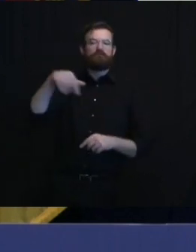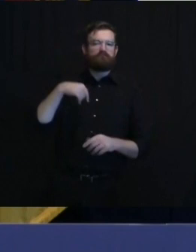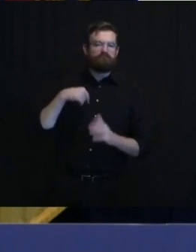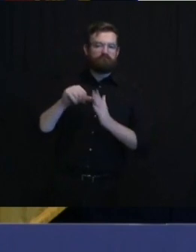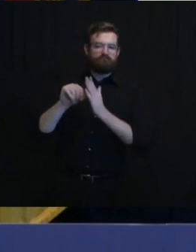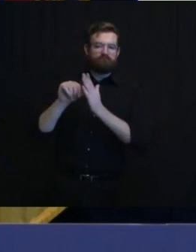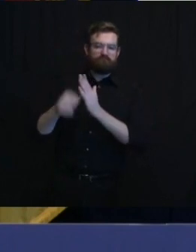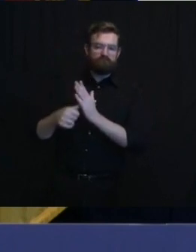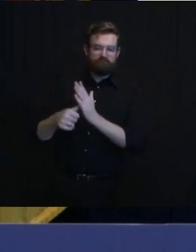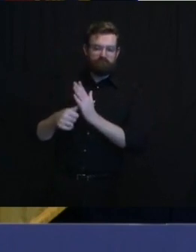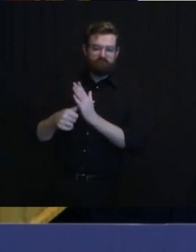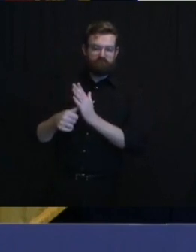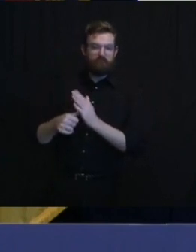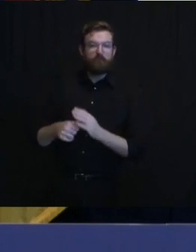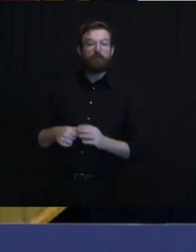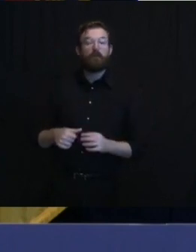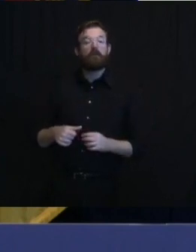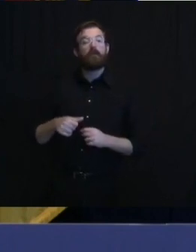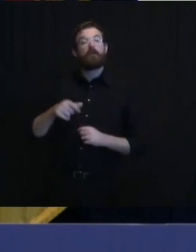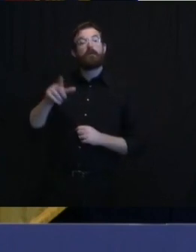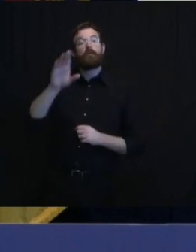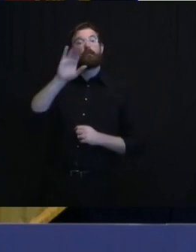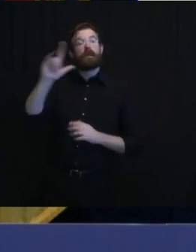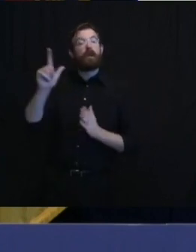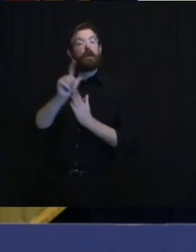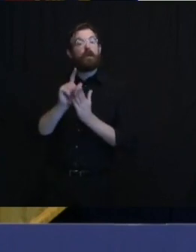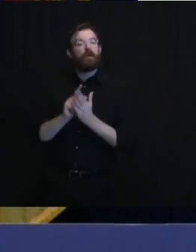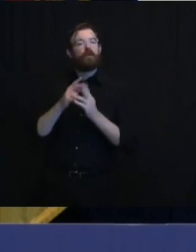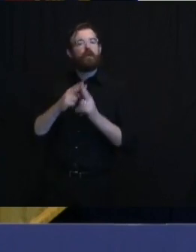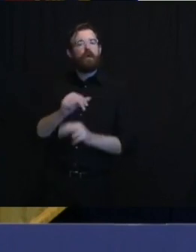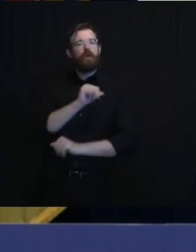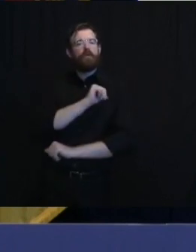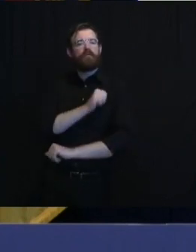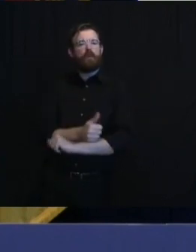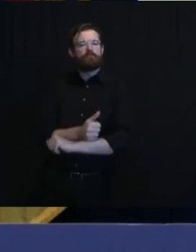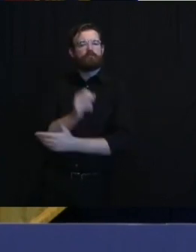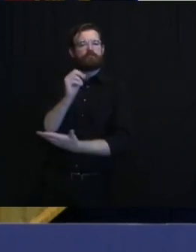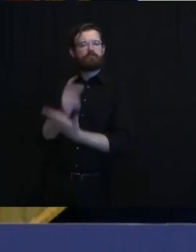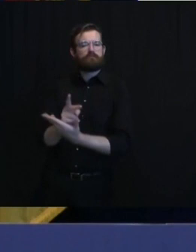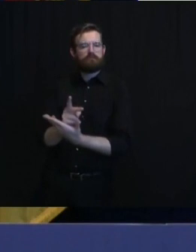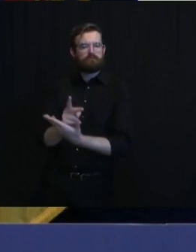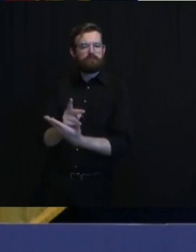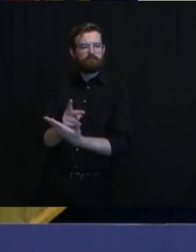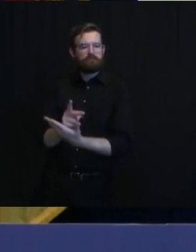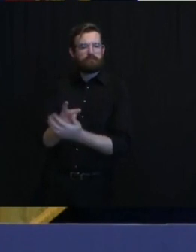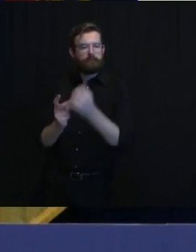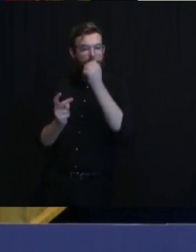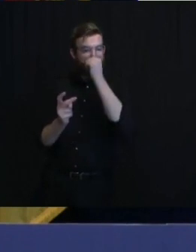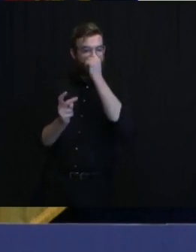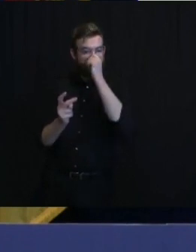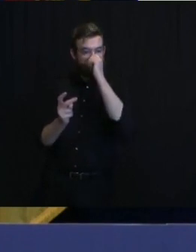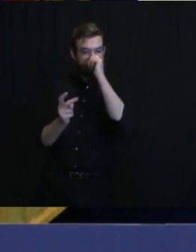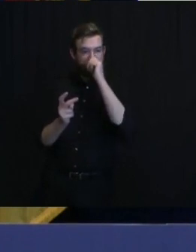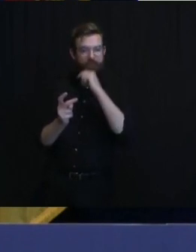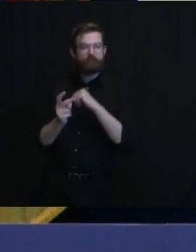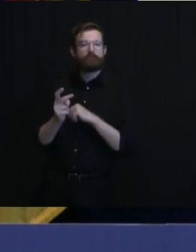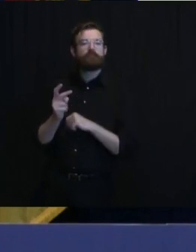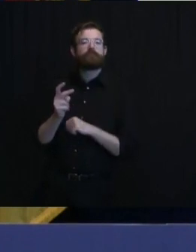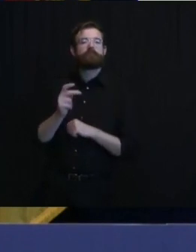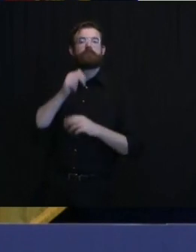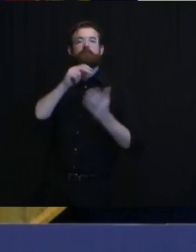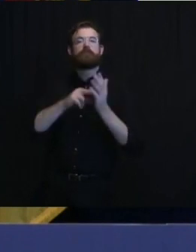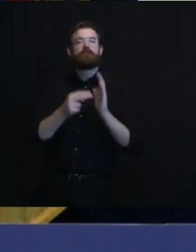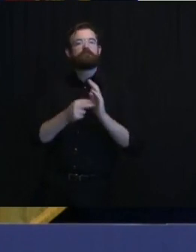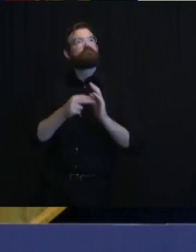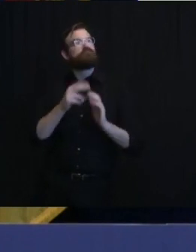on that as part of the budgeting process over the next month and a half, 2 months. And then the second piece is just following up on the governor's last point.